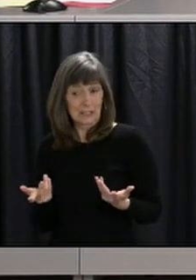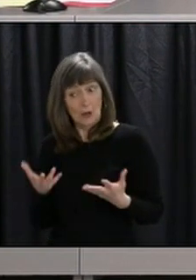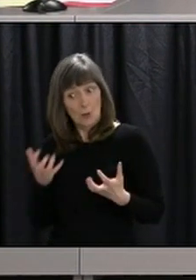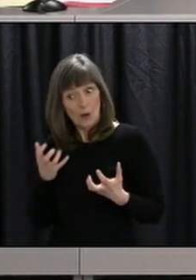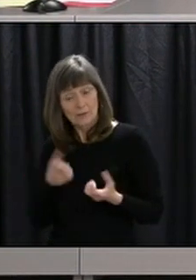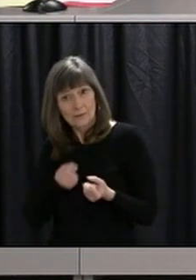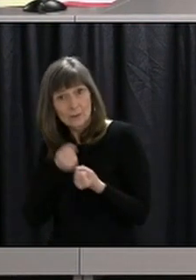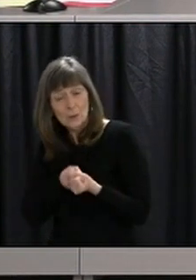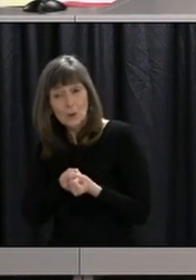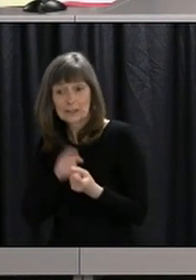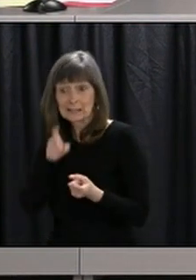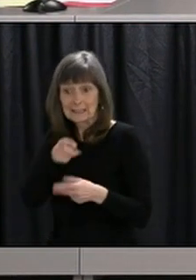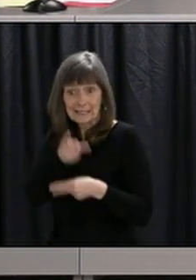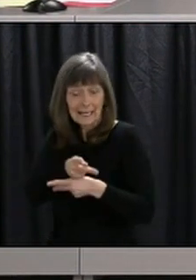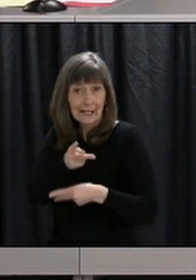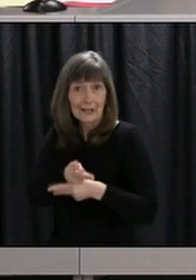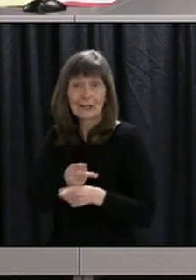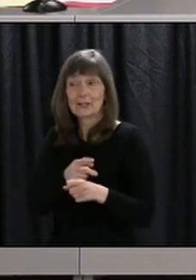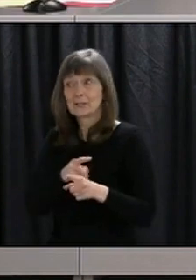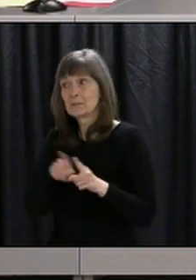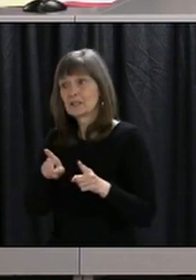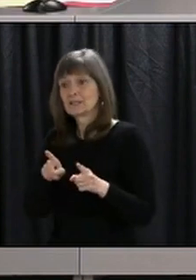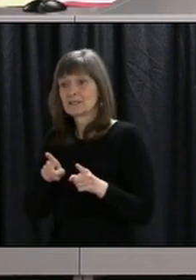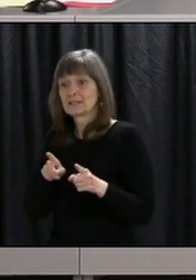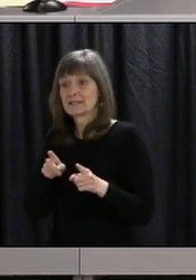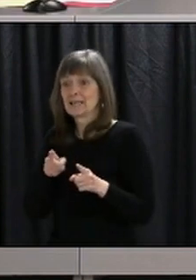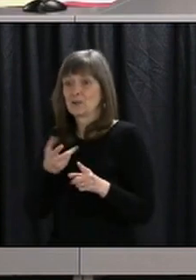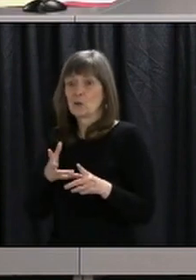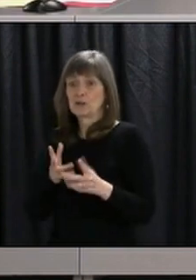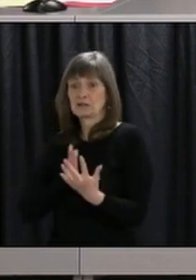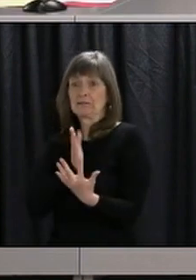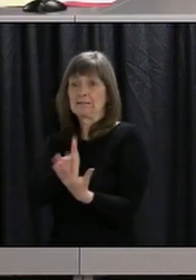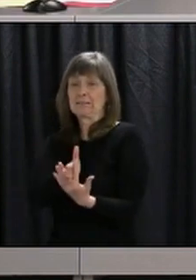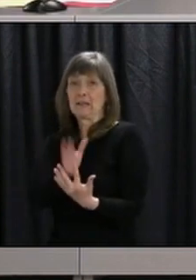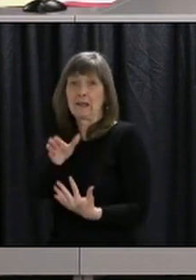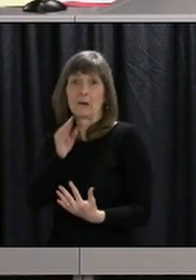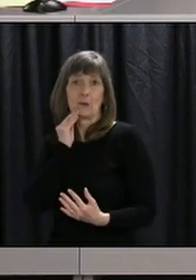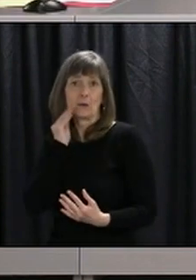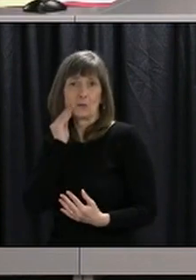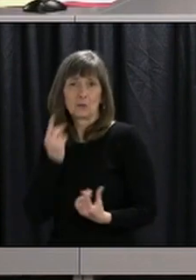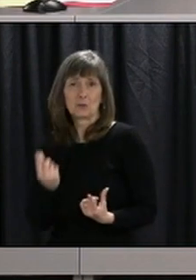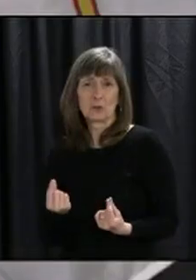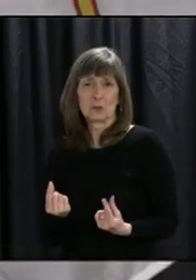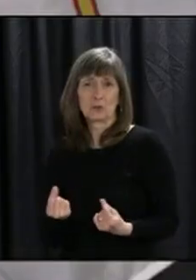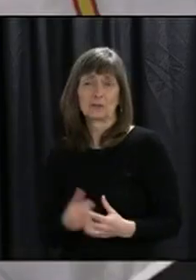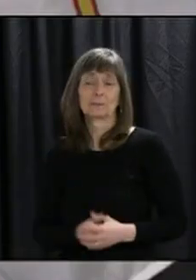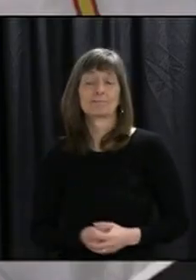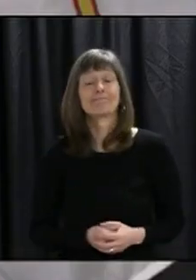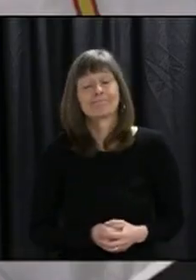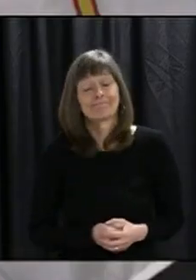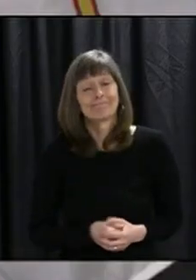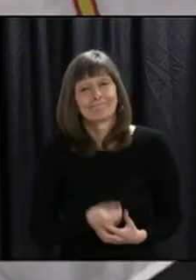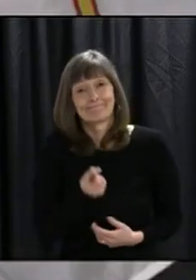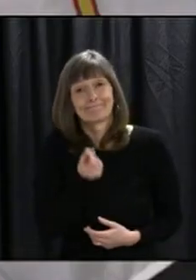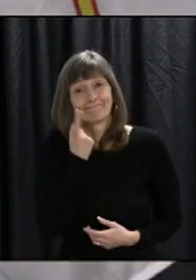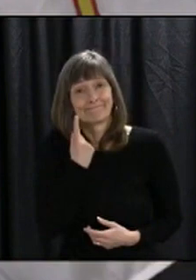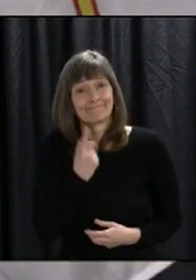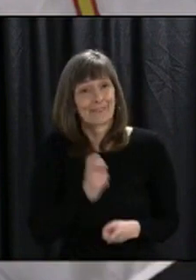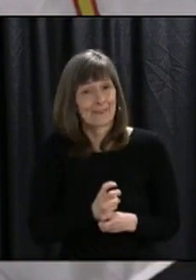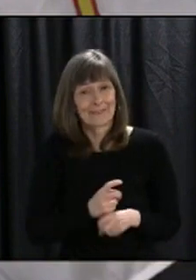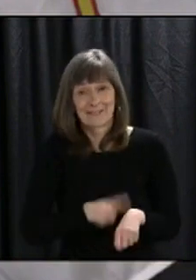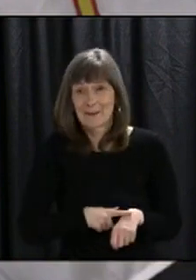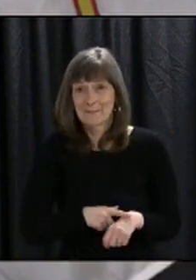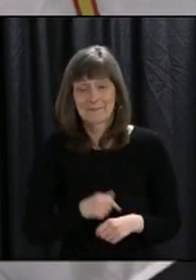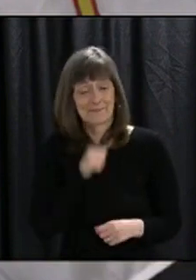give, the parents need care, but they're also trying to not burst the bubble. I know, it's very difficult. None of